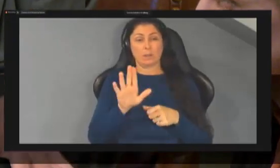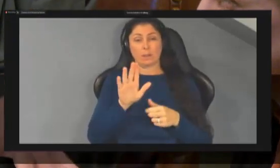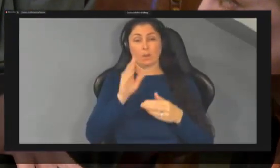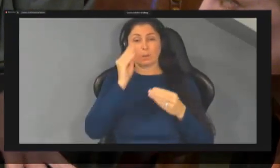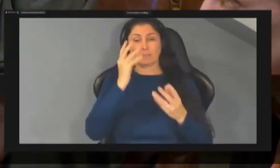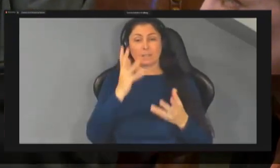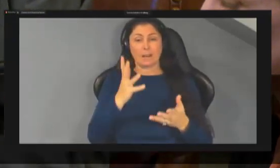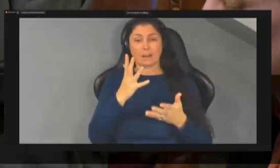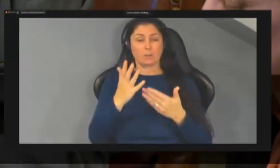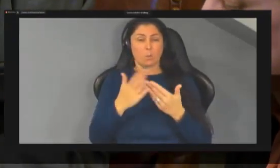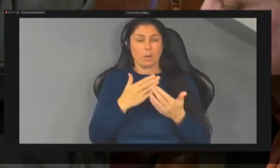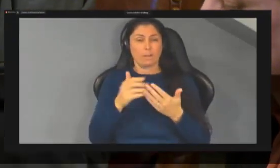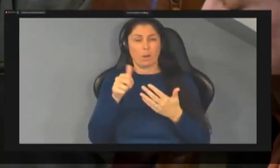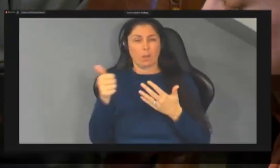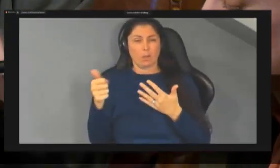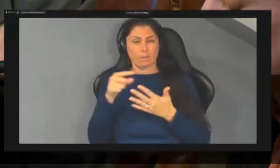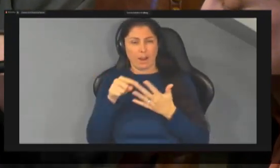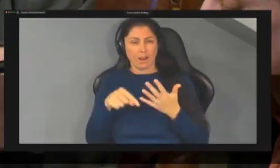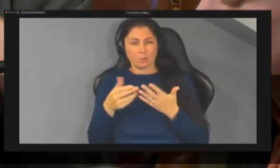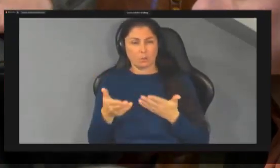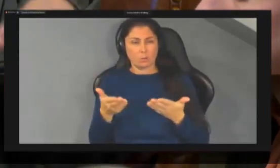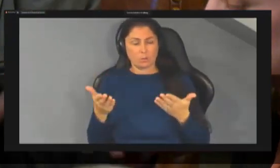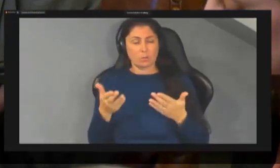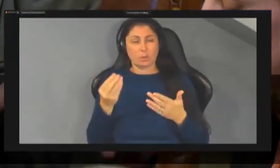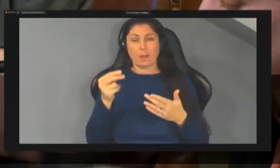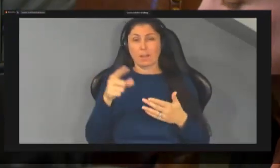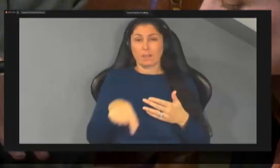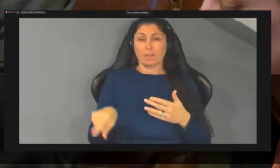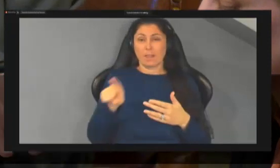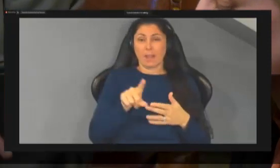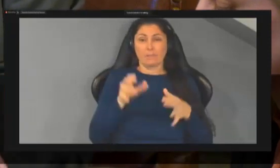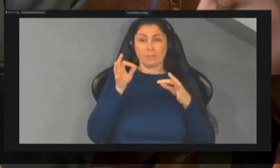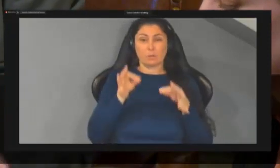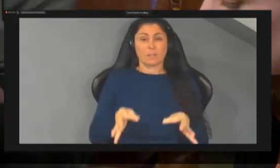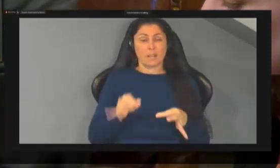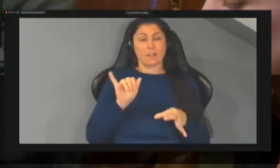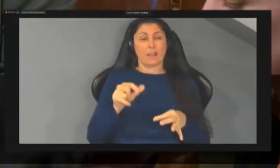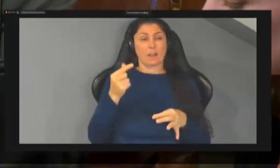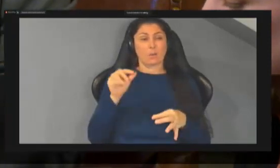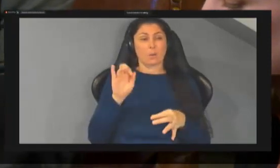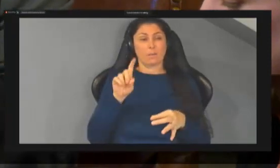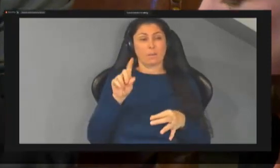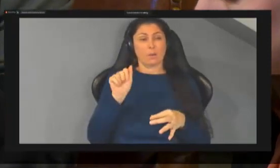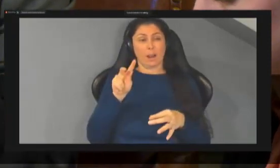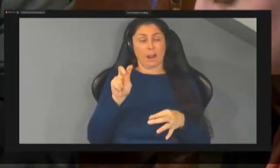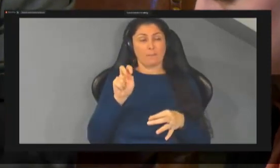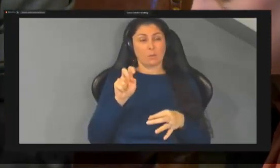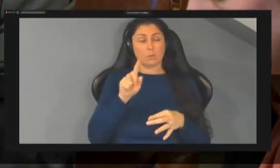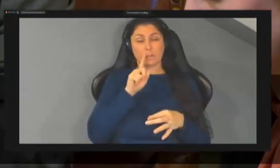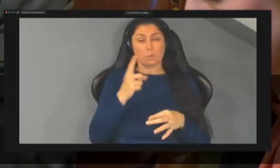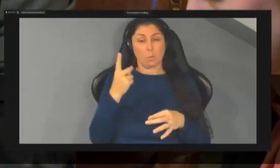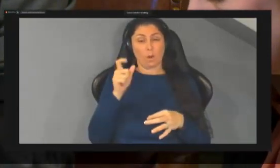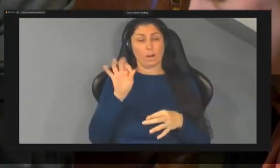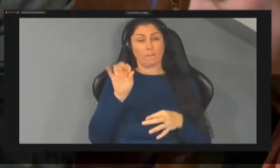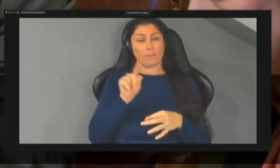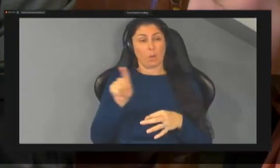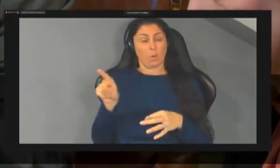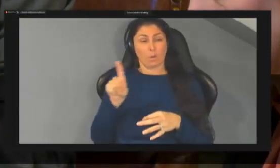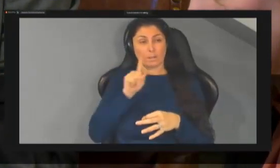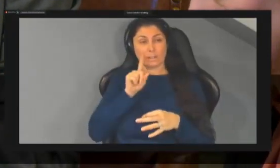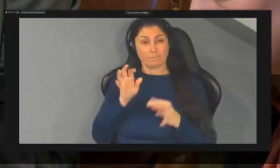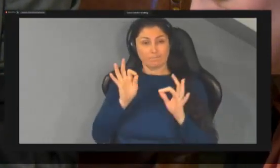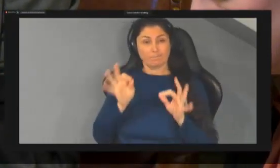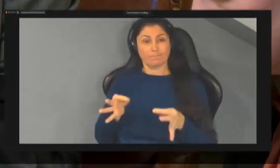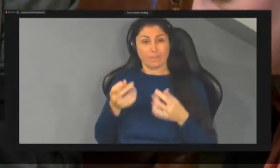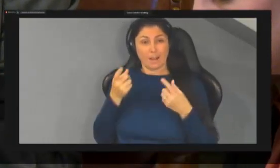other factors. And they have decided that Greenfield Avenue is one of those and is indeed going to happen.